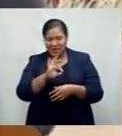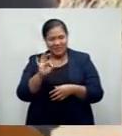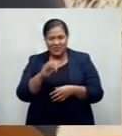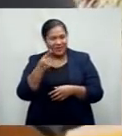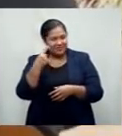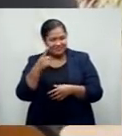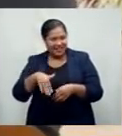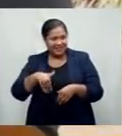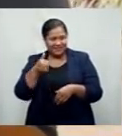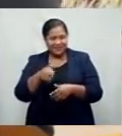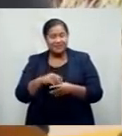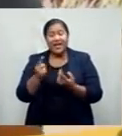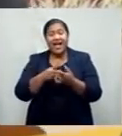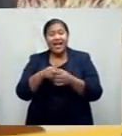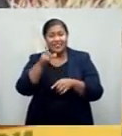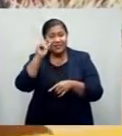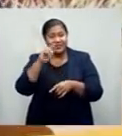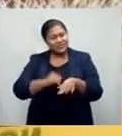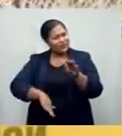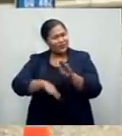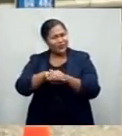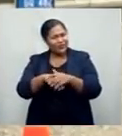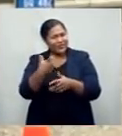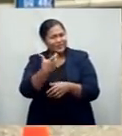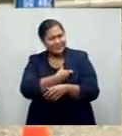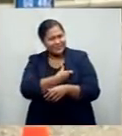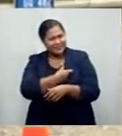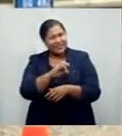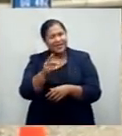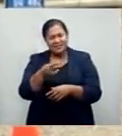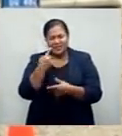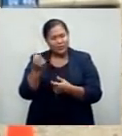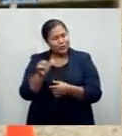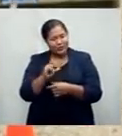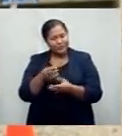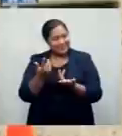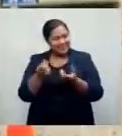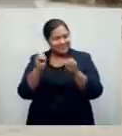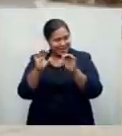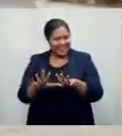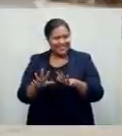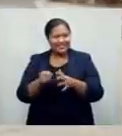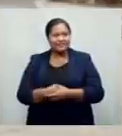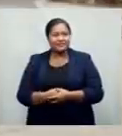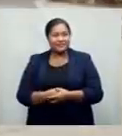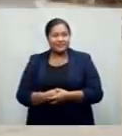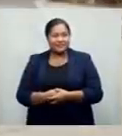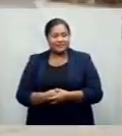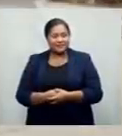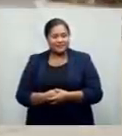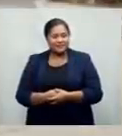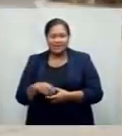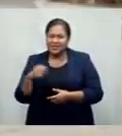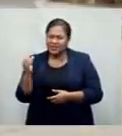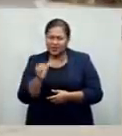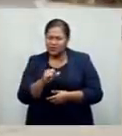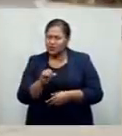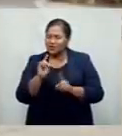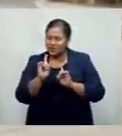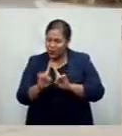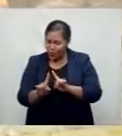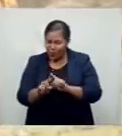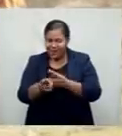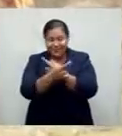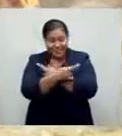Other Fijians who are fully vaccinated consider themselves fortunate. We should follow or respect the law from